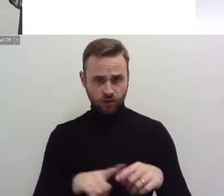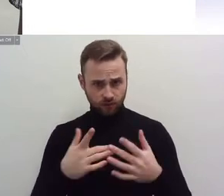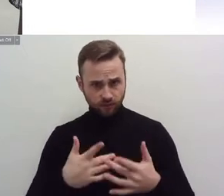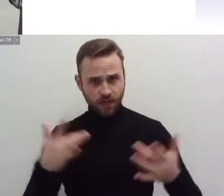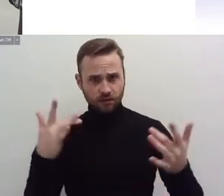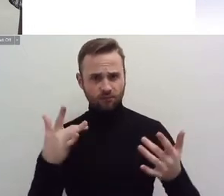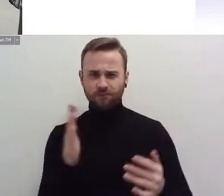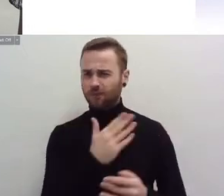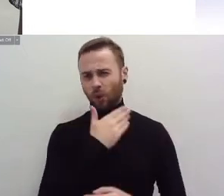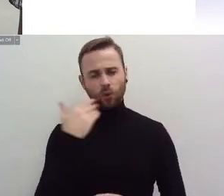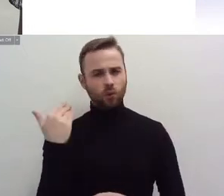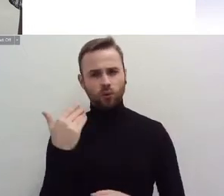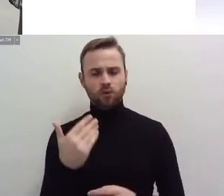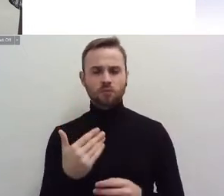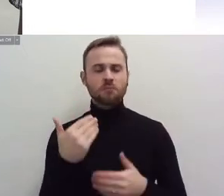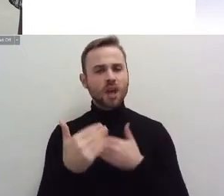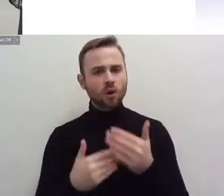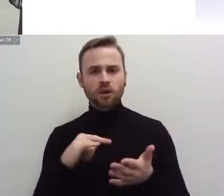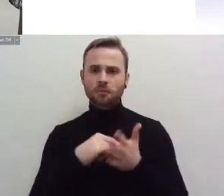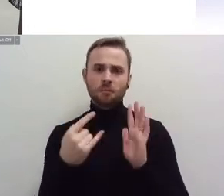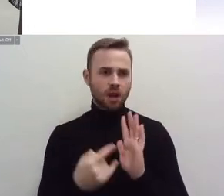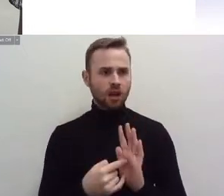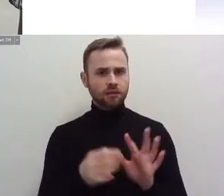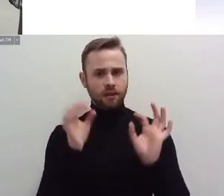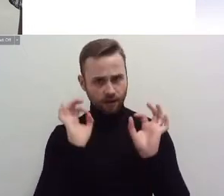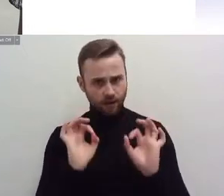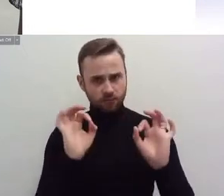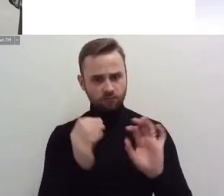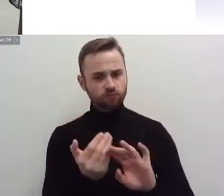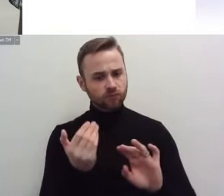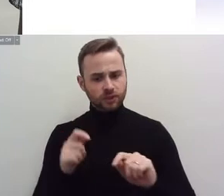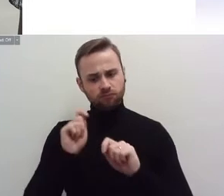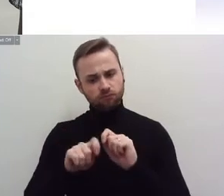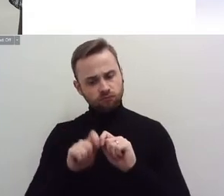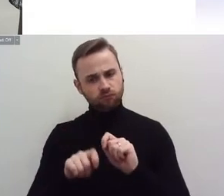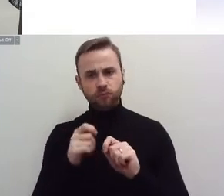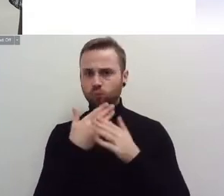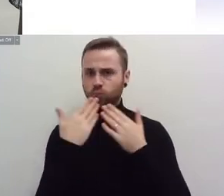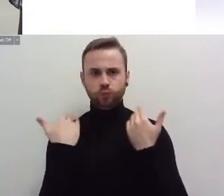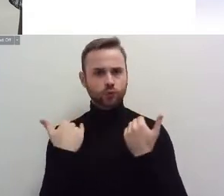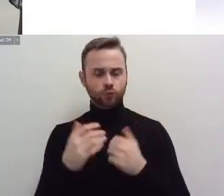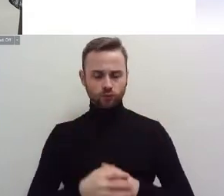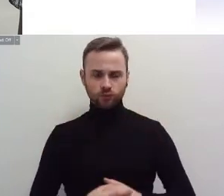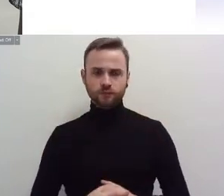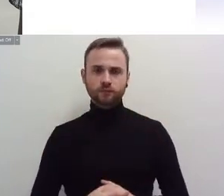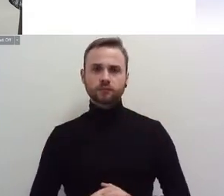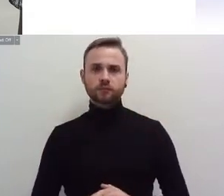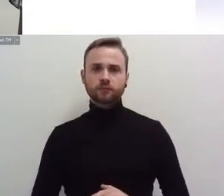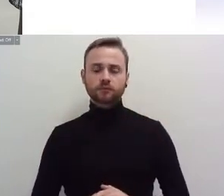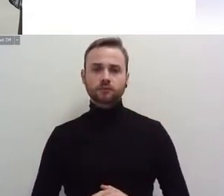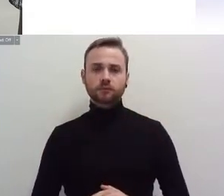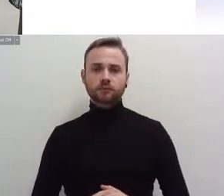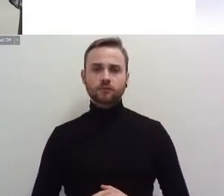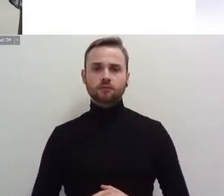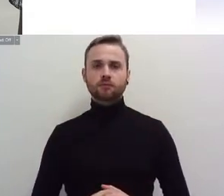better in making sure that the staff is properly trained and they are applying best